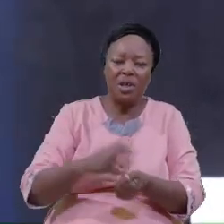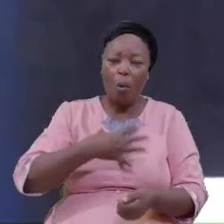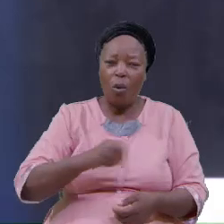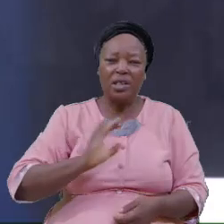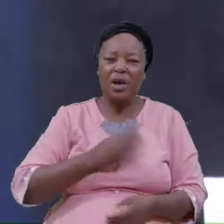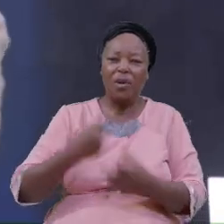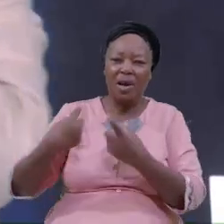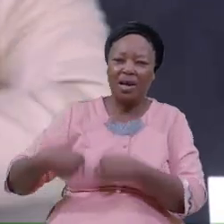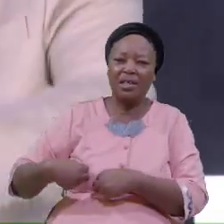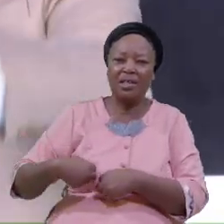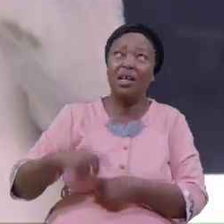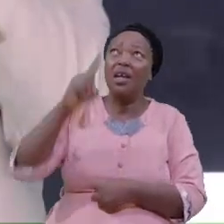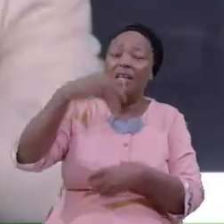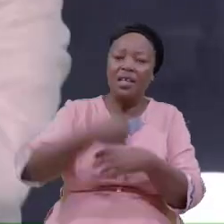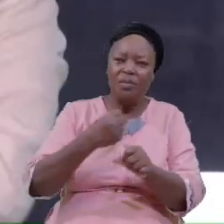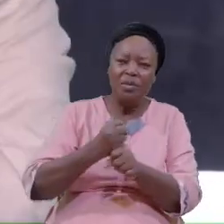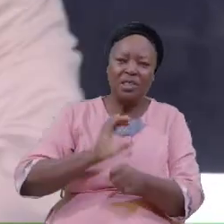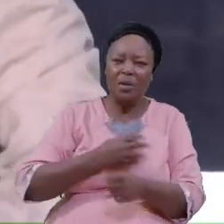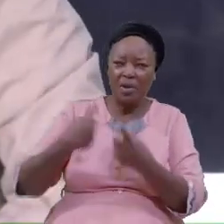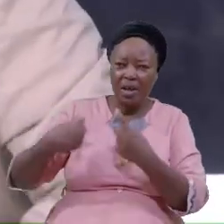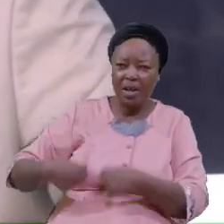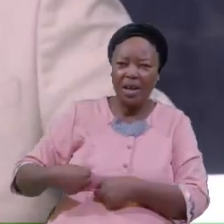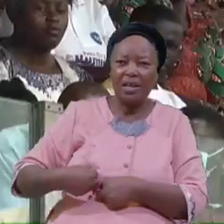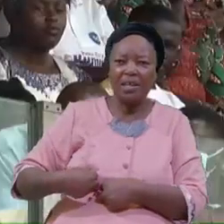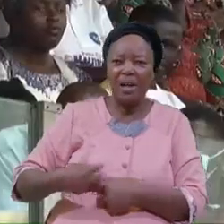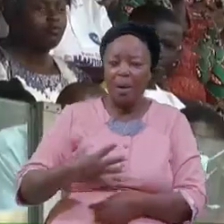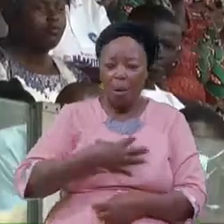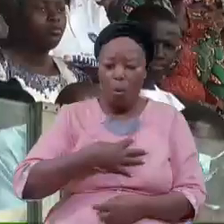He makes our heart whiter than snow.